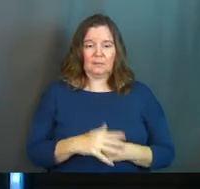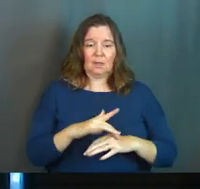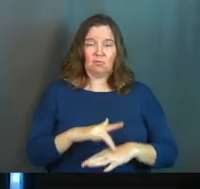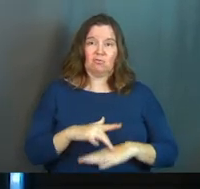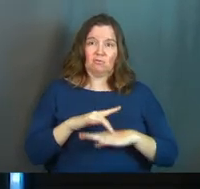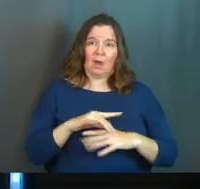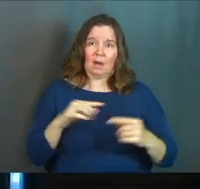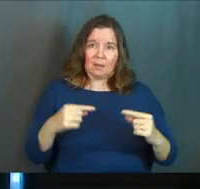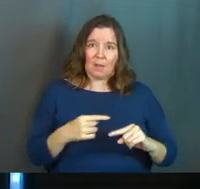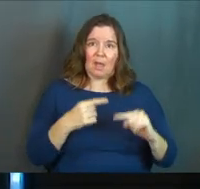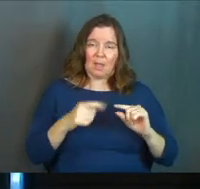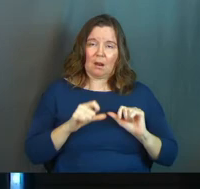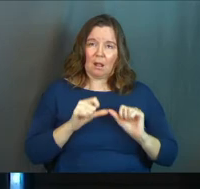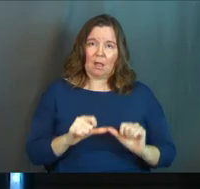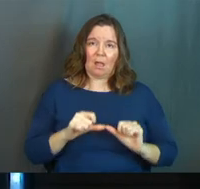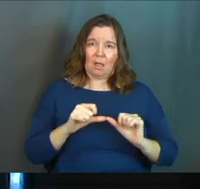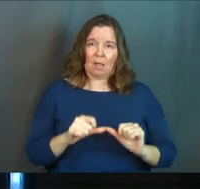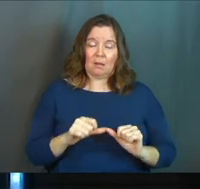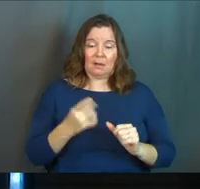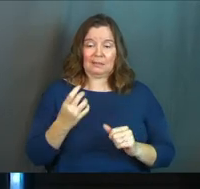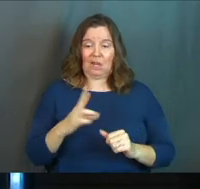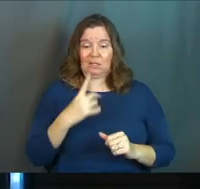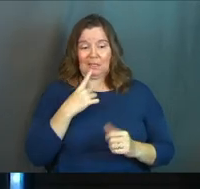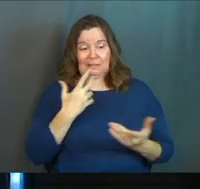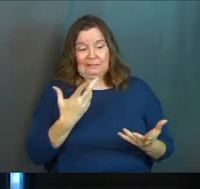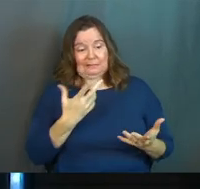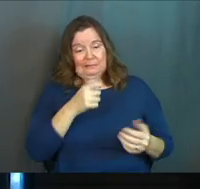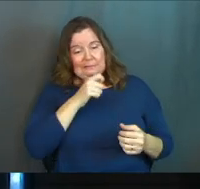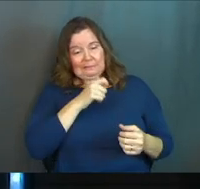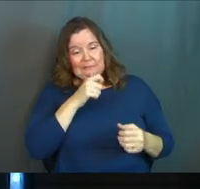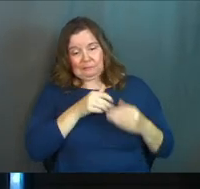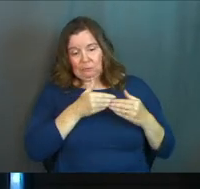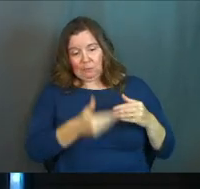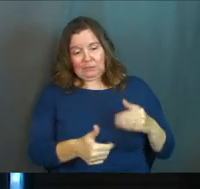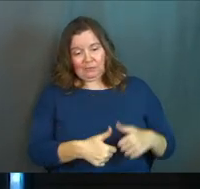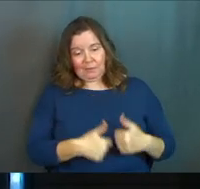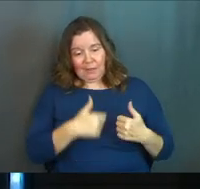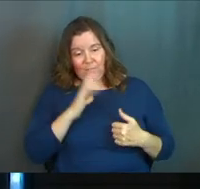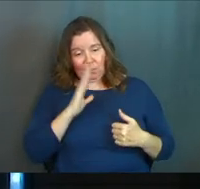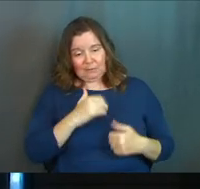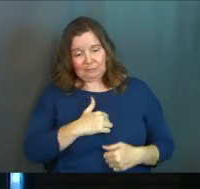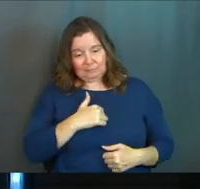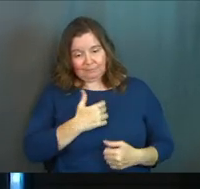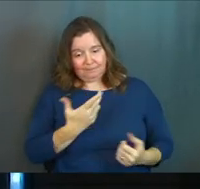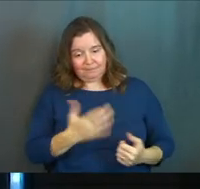Chronic pain. And the doctors are saying you'll deal with this for the rest of your life.